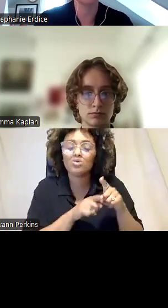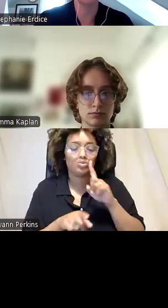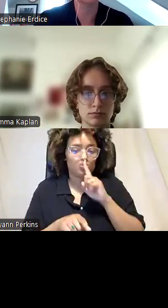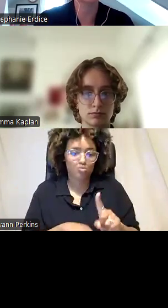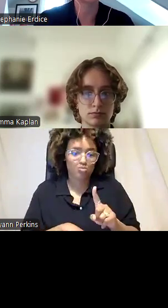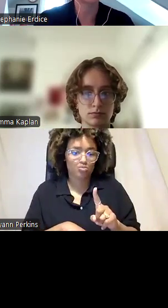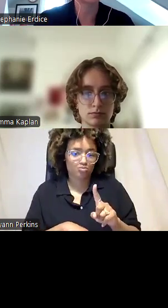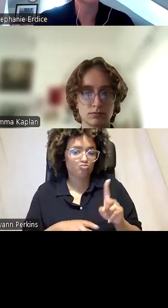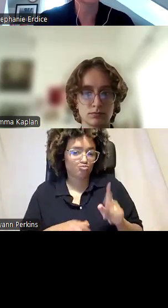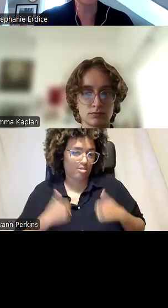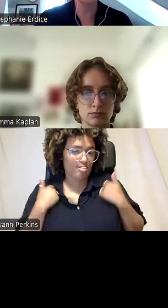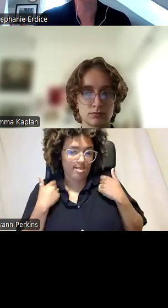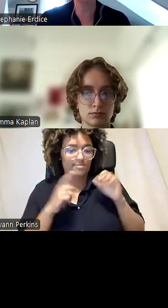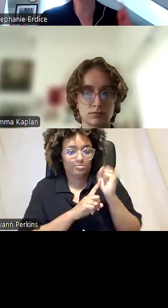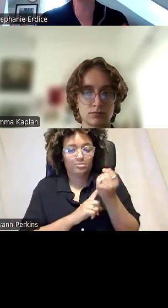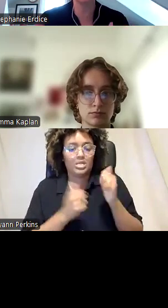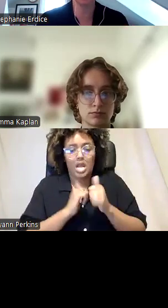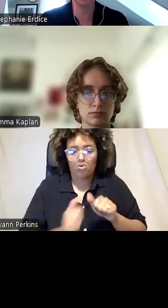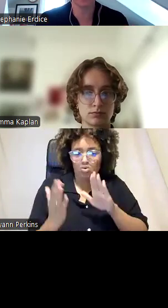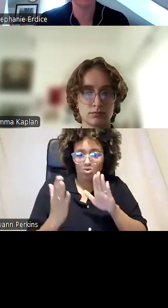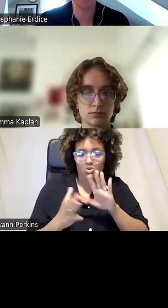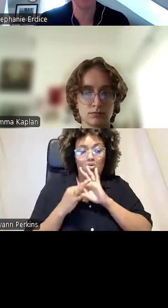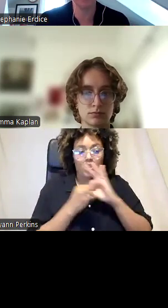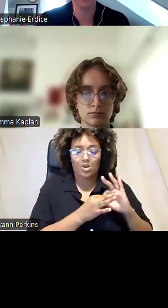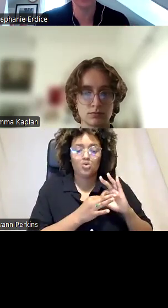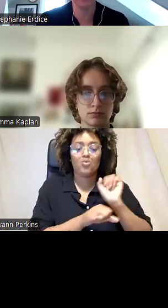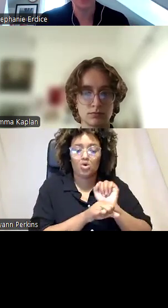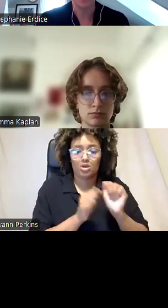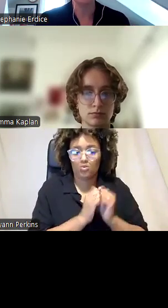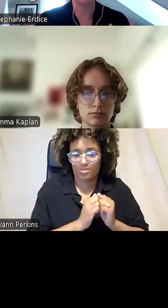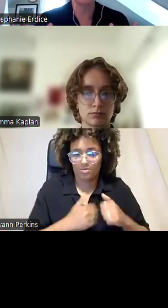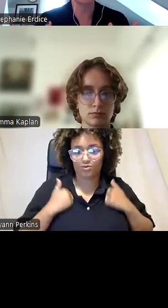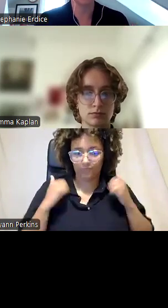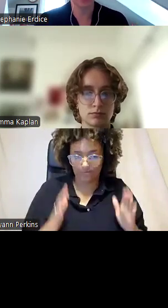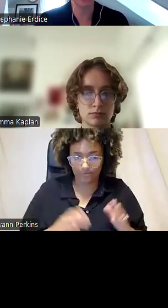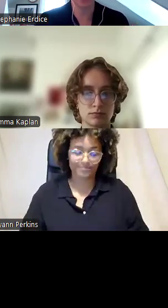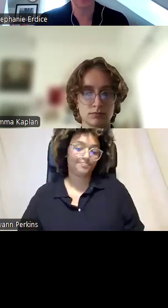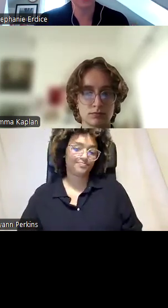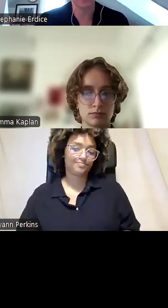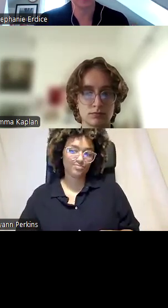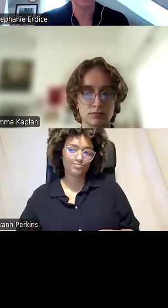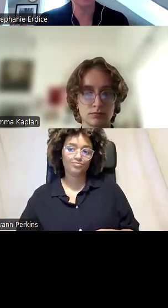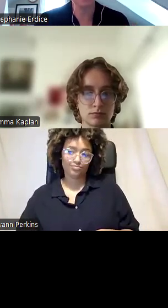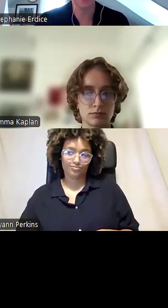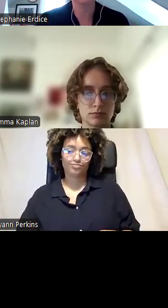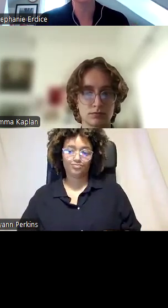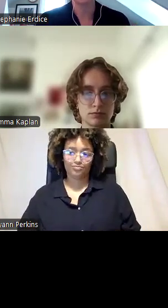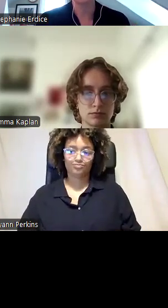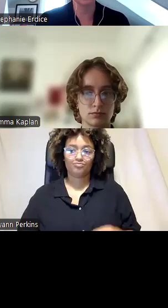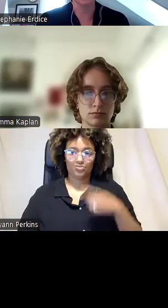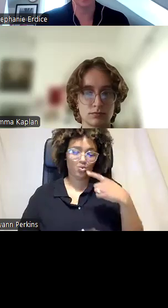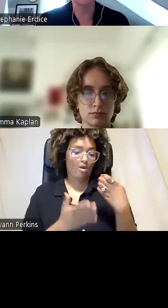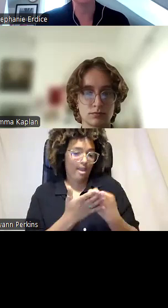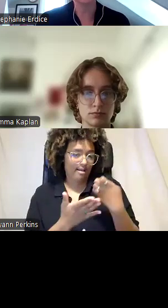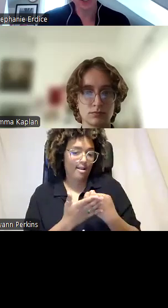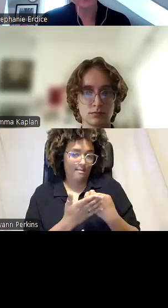working with survivors. So I already gave you a little bit of an overview, but like I said, we're going to talk about the economic impact.